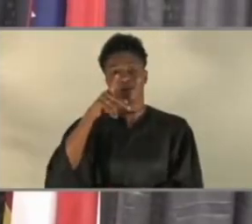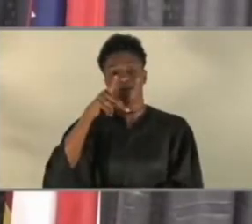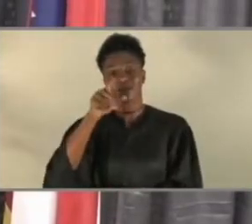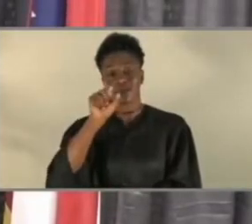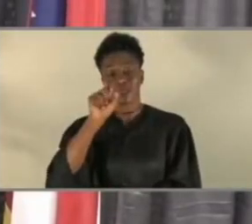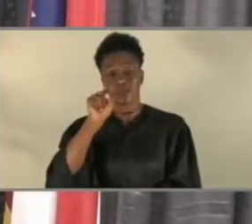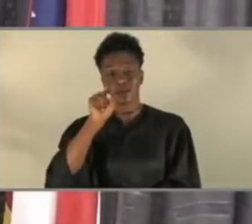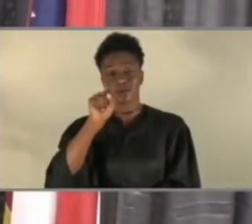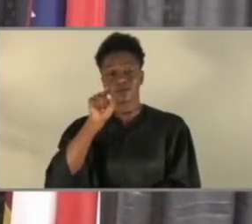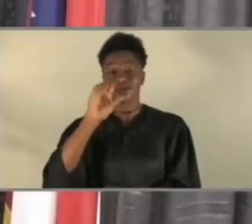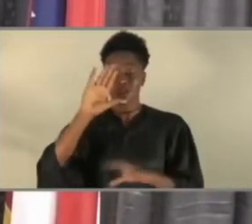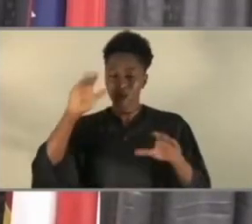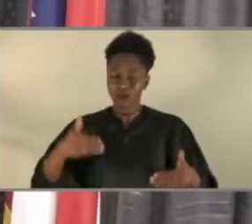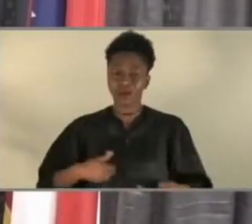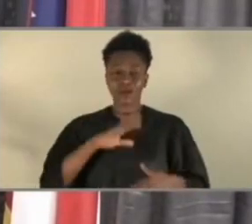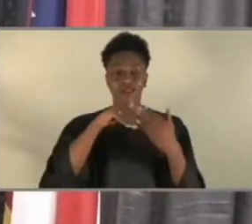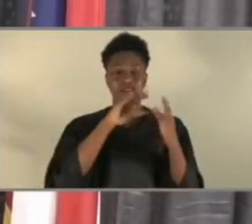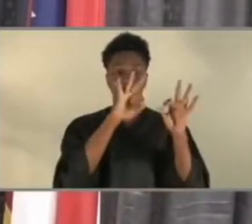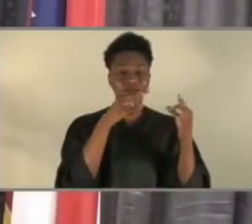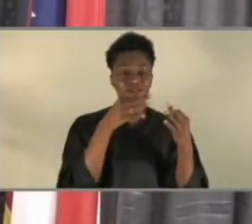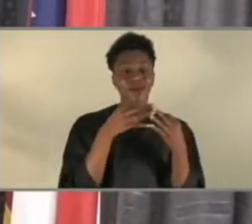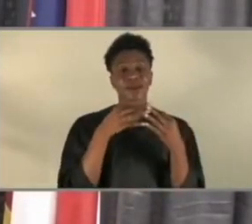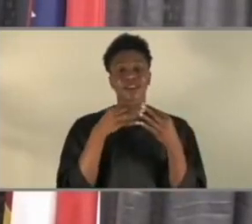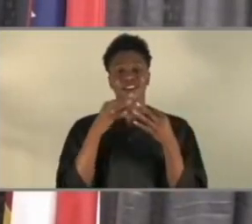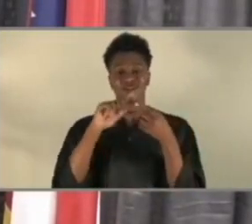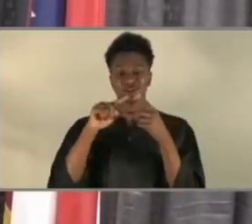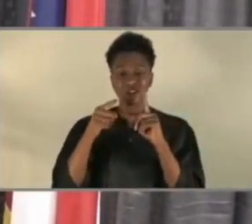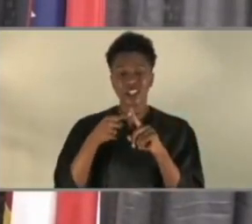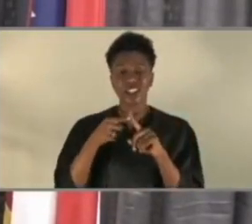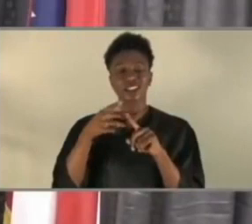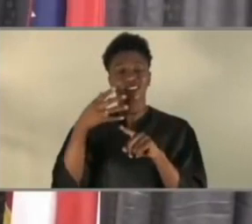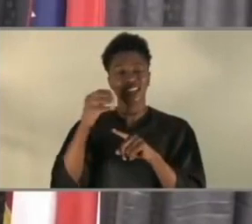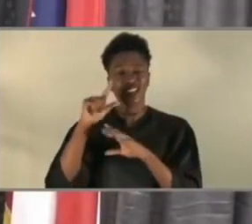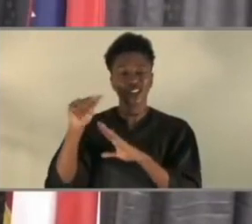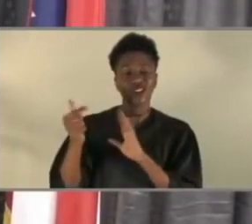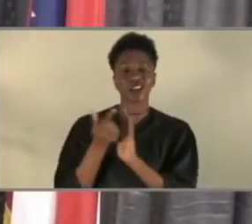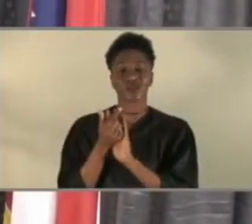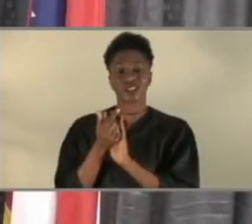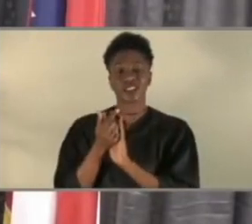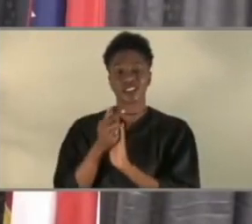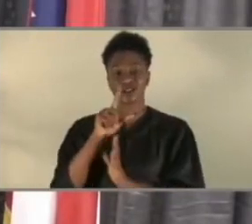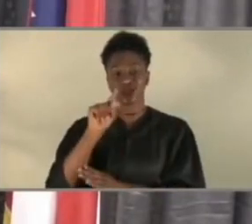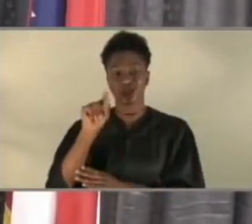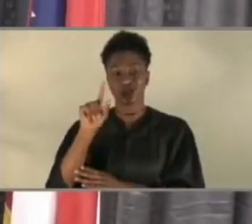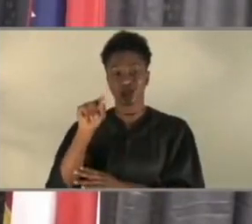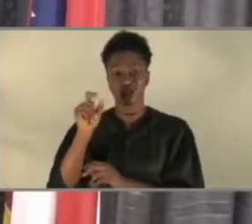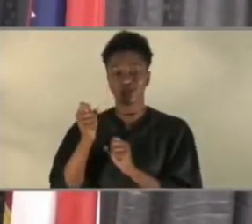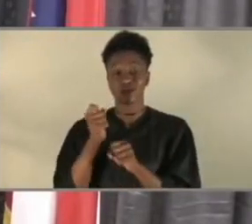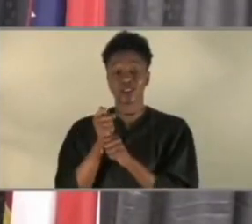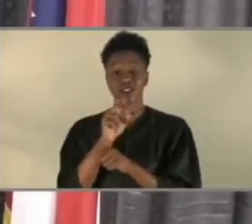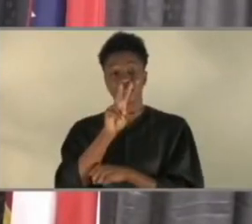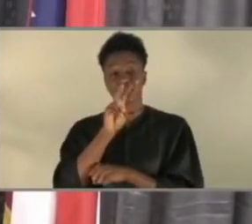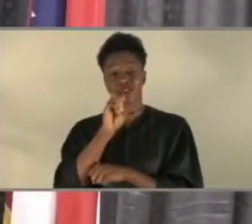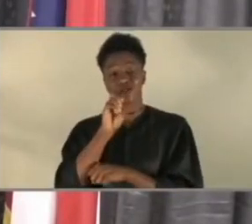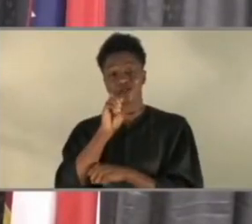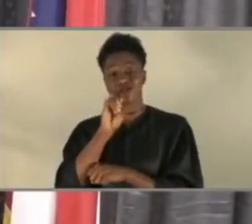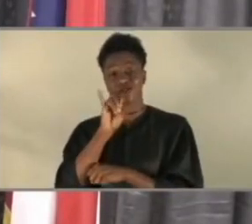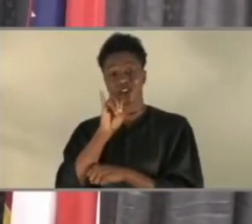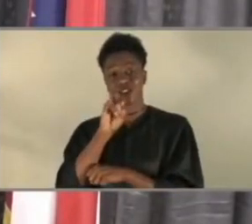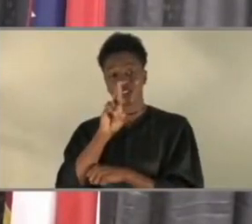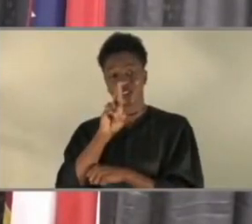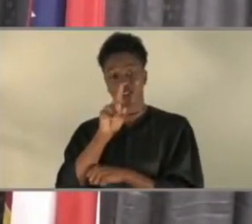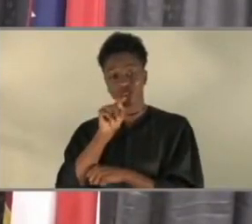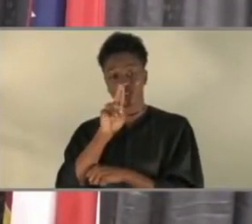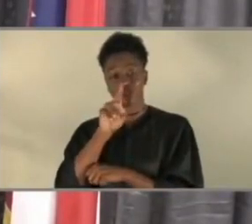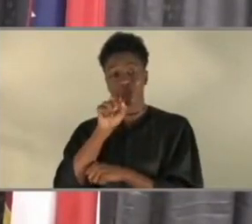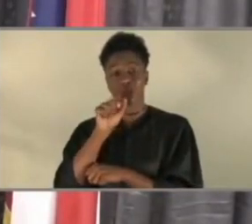of our family members, friends, and our graduates of 2020 to the virtual graduation ceremony for